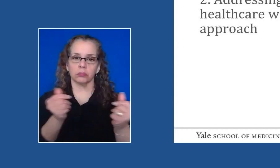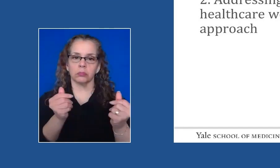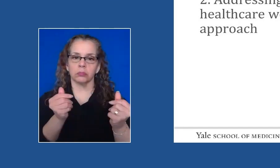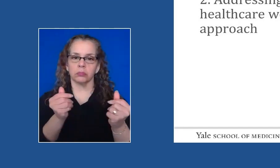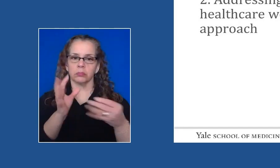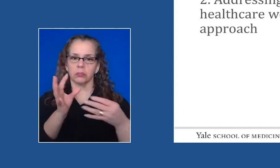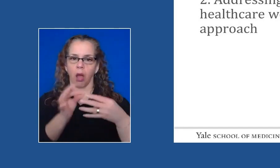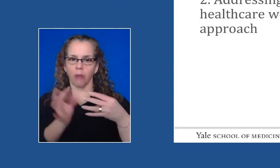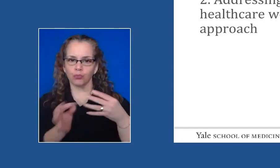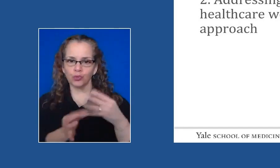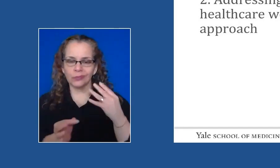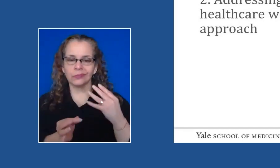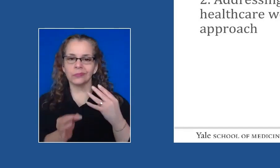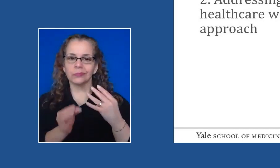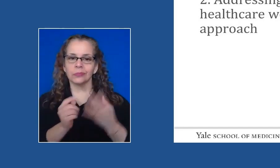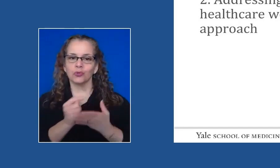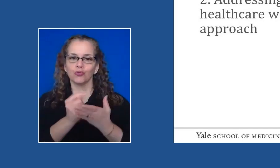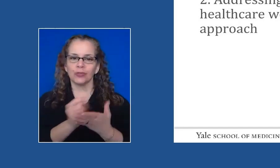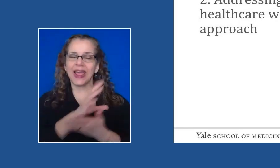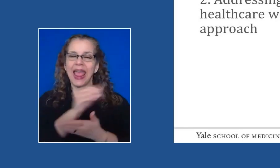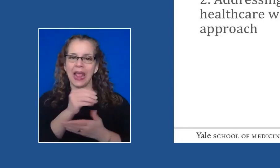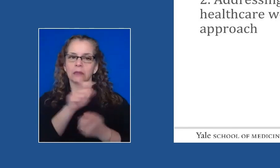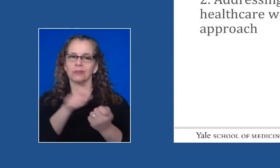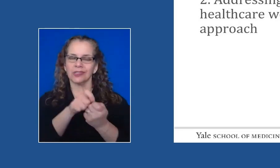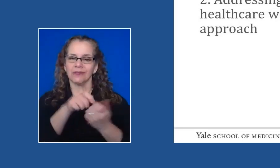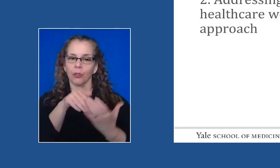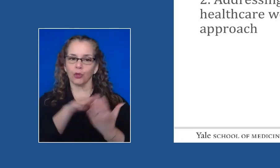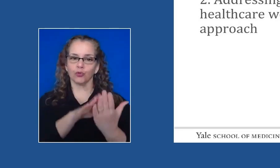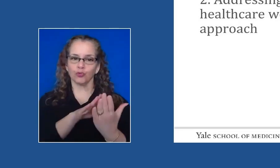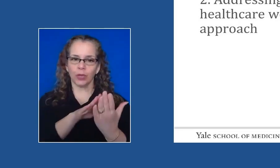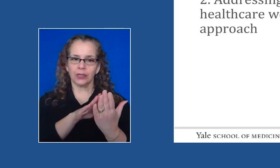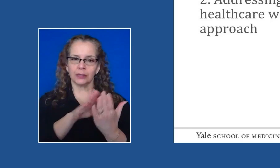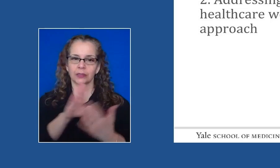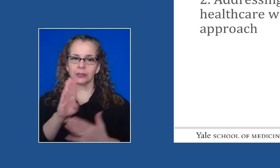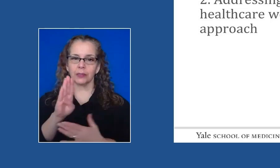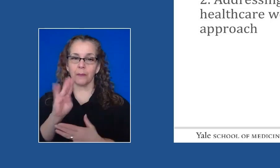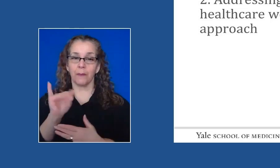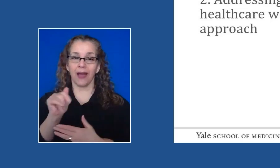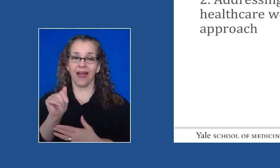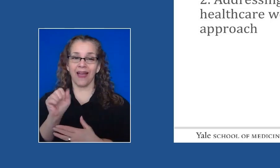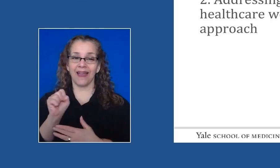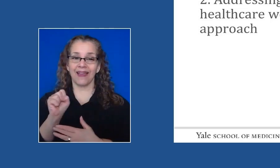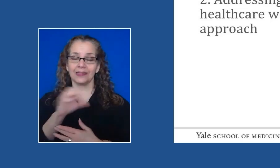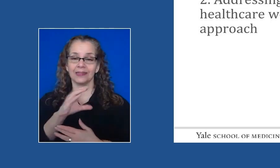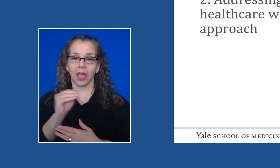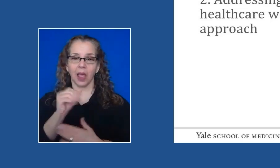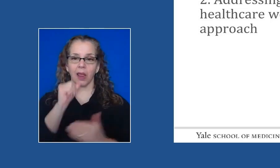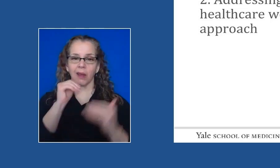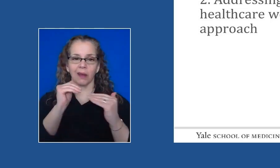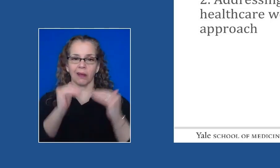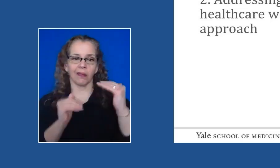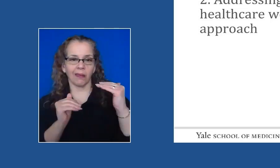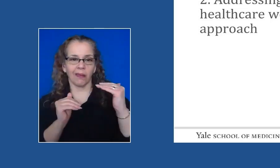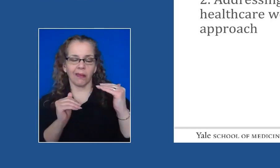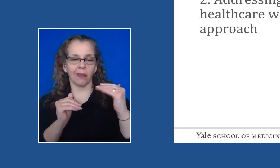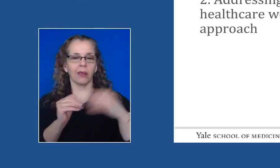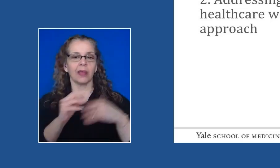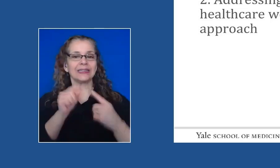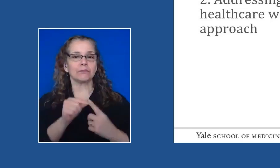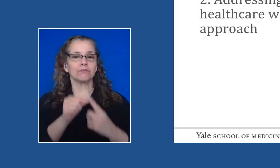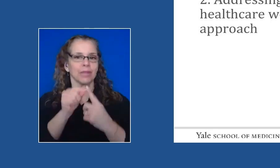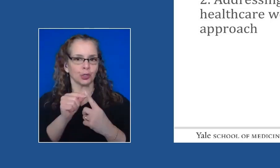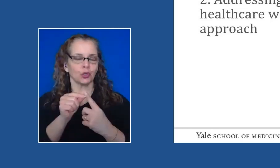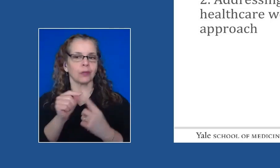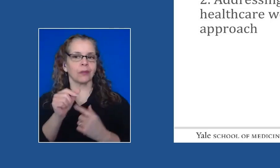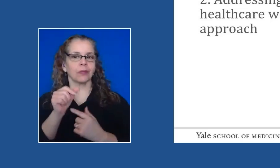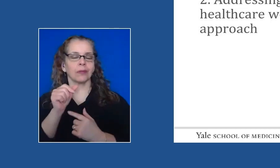and specifically address bias and inequality when these symptoms happen, specifically for disadvantaged and underserved populations.